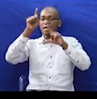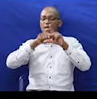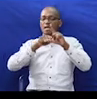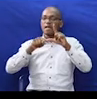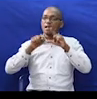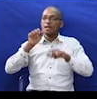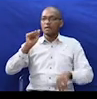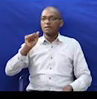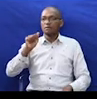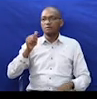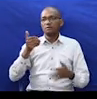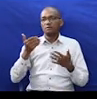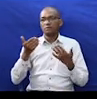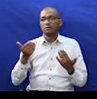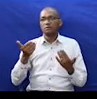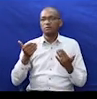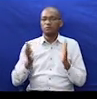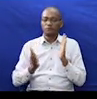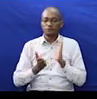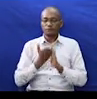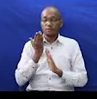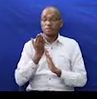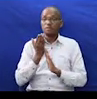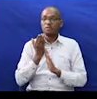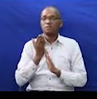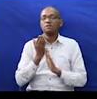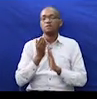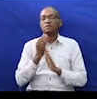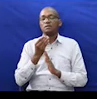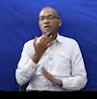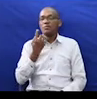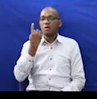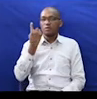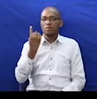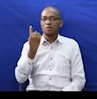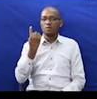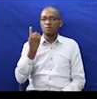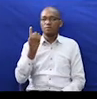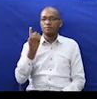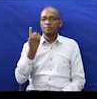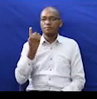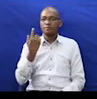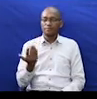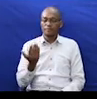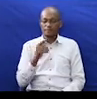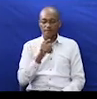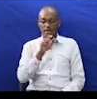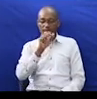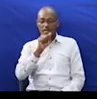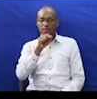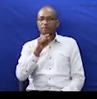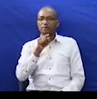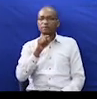to question number 1. Find the cosine of A. Number 1. Cosine of A is cosine of the